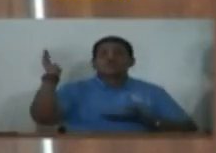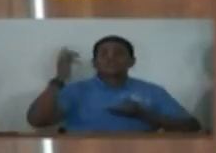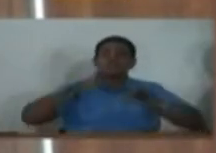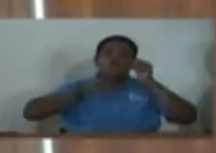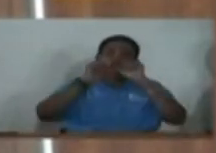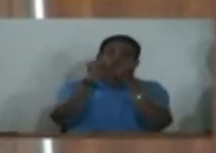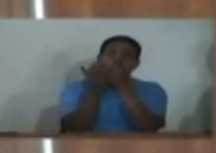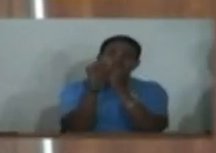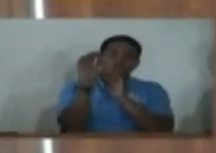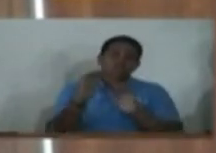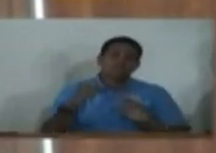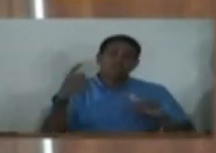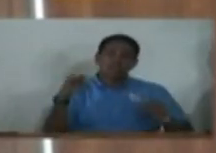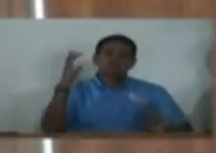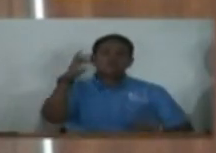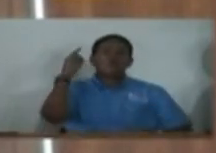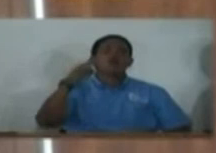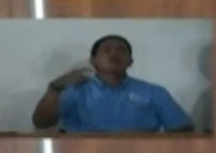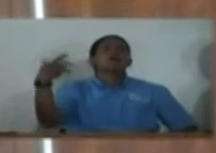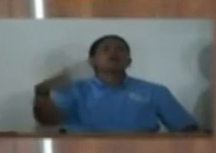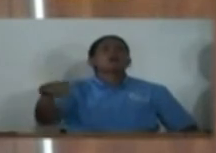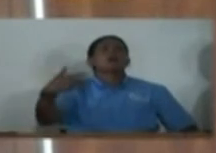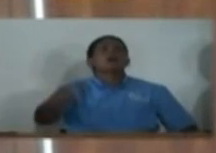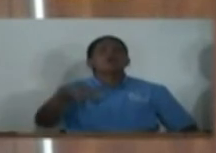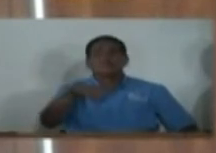Association, because there were significant